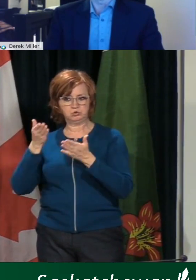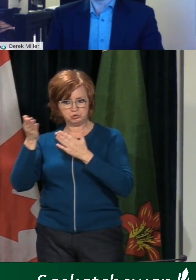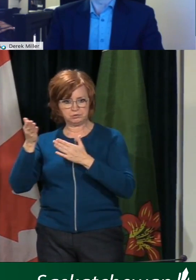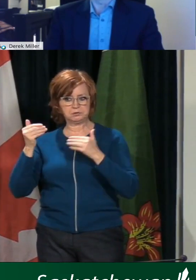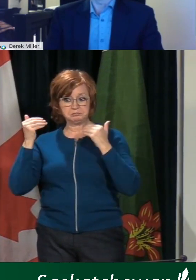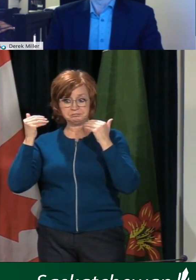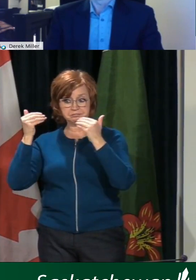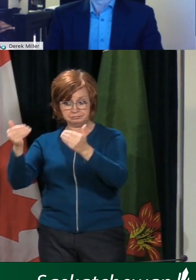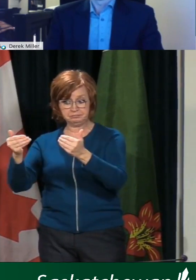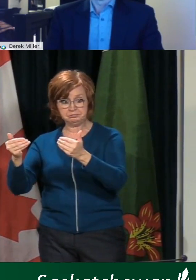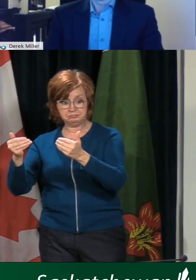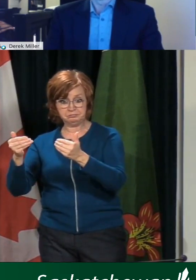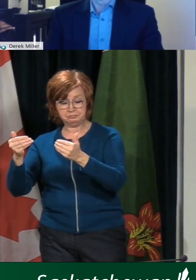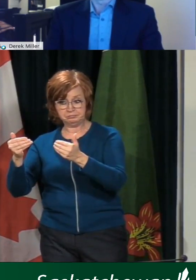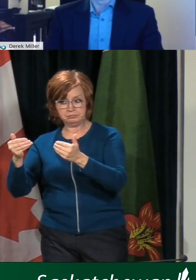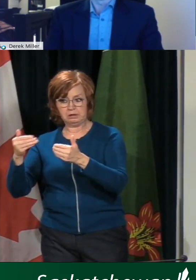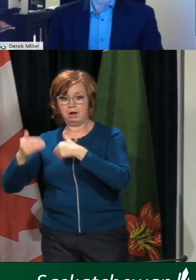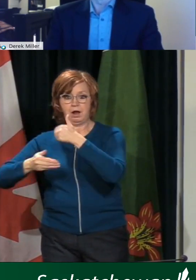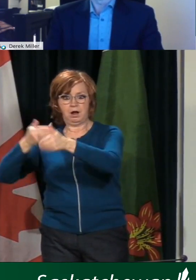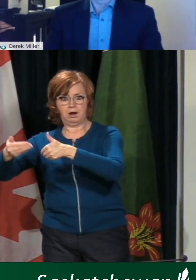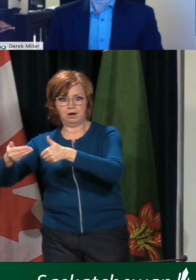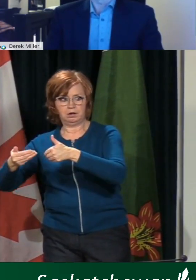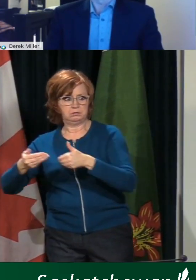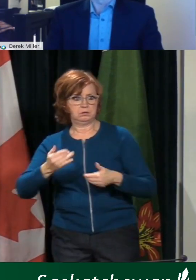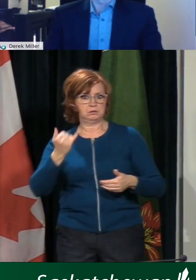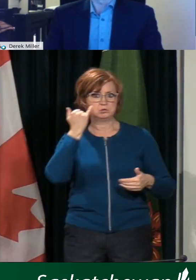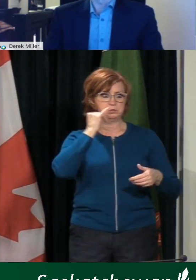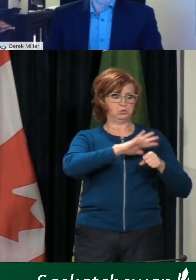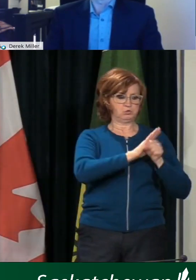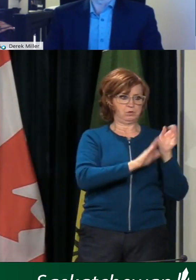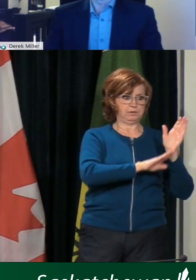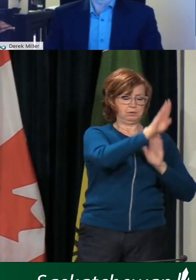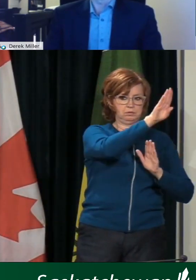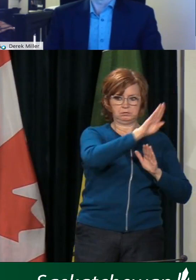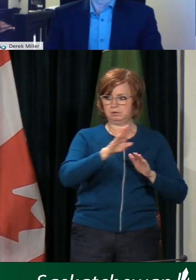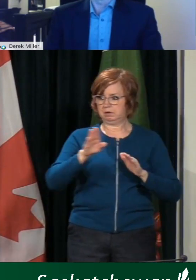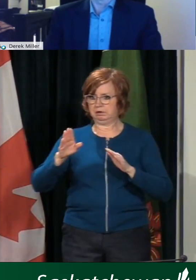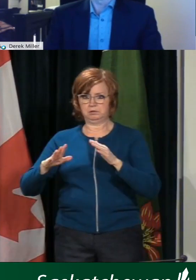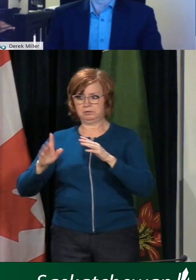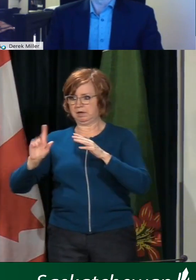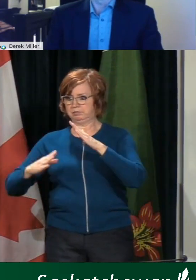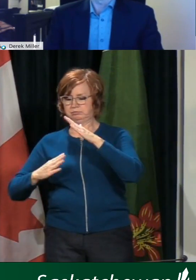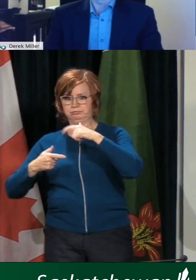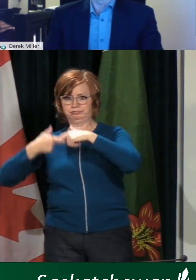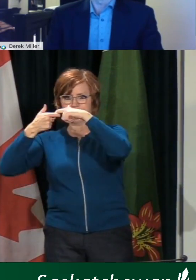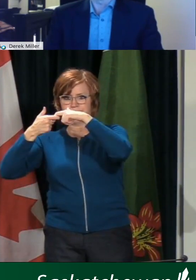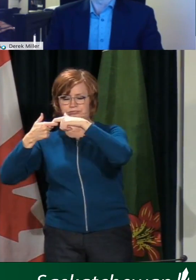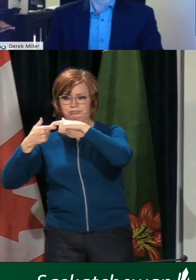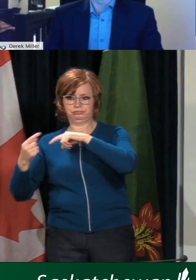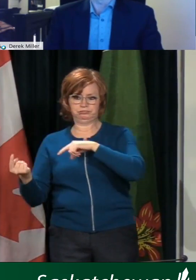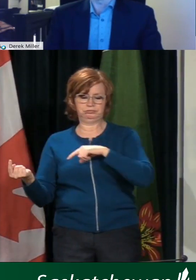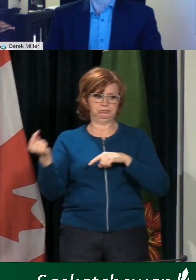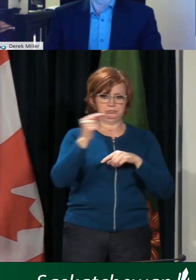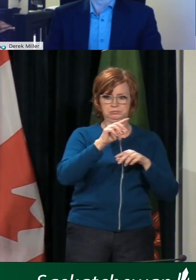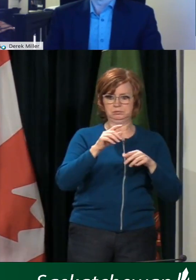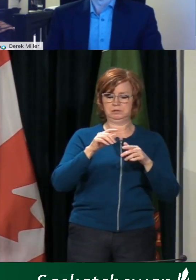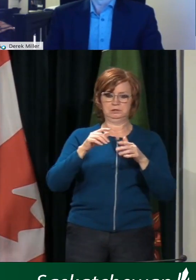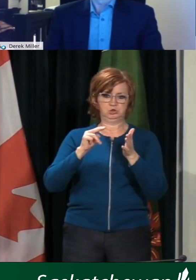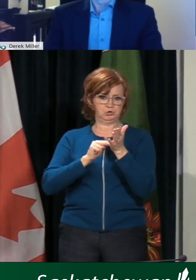surge capacity, and also the impact on personal protective equipment inventory is a consideration, as well as other